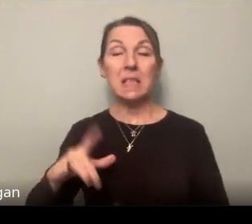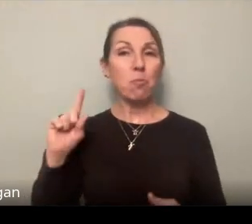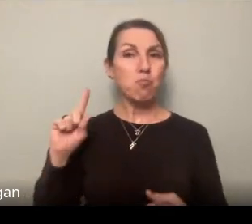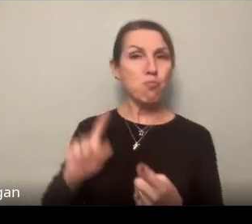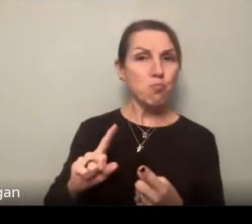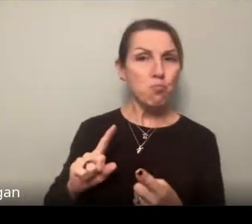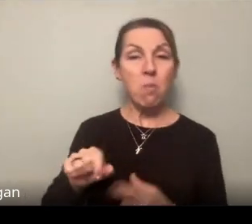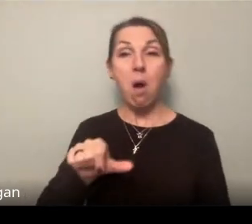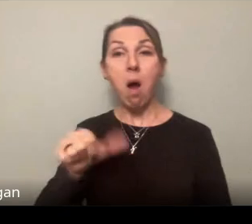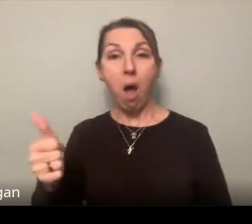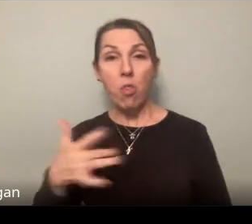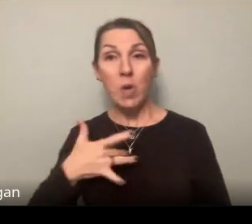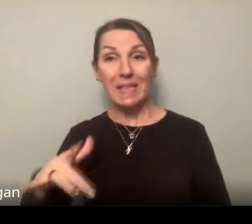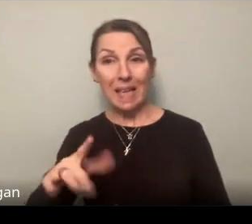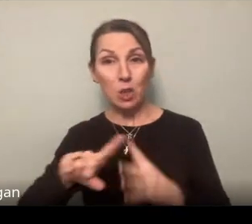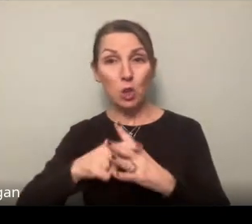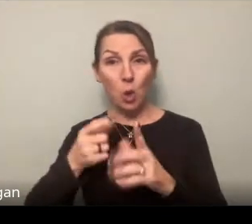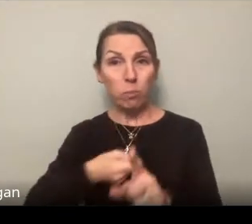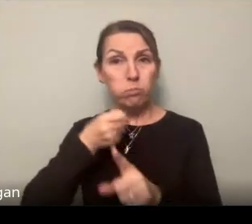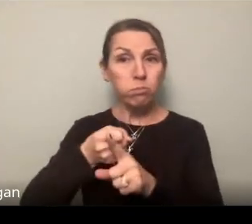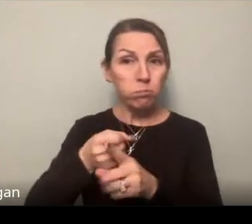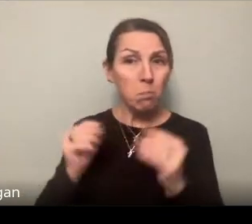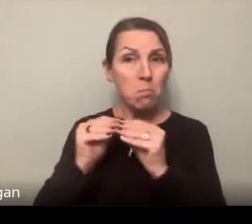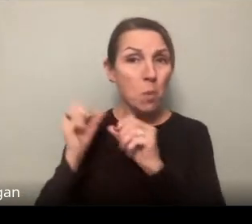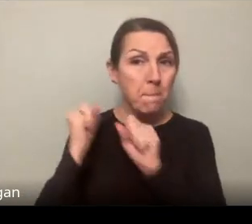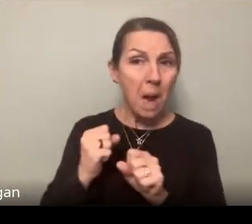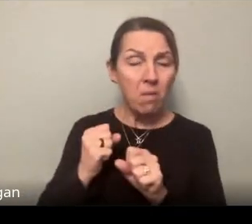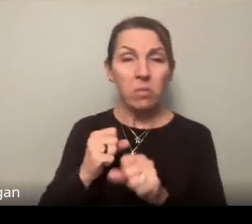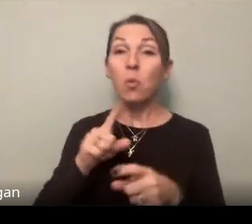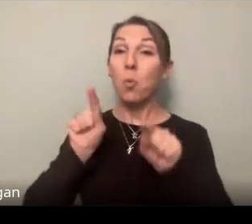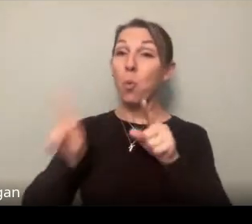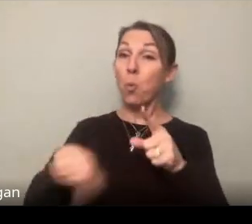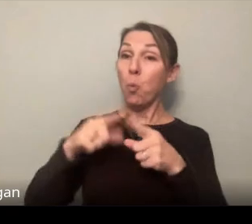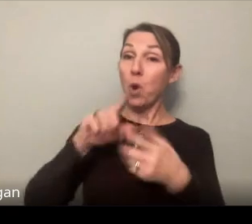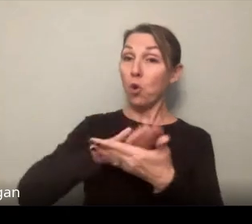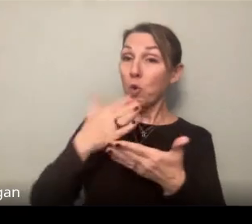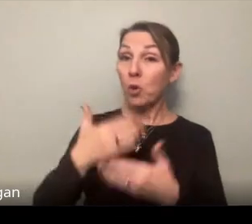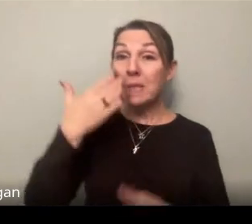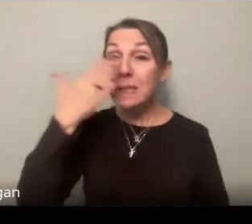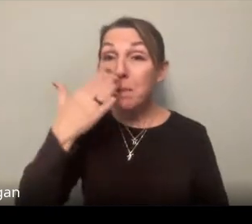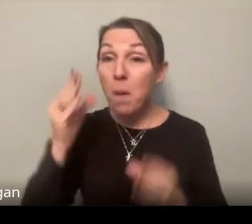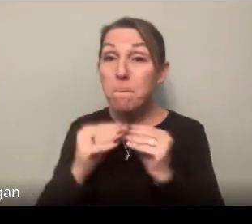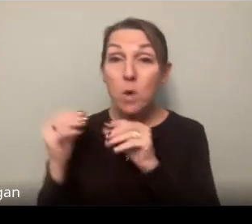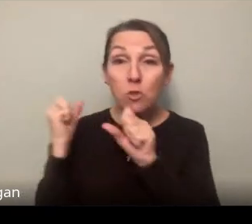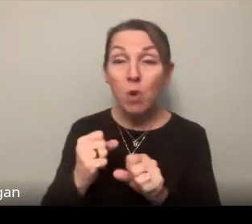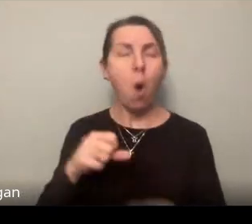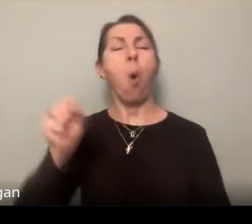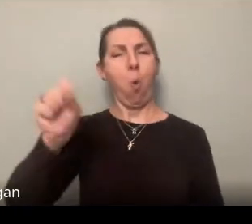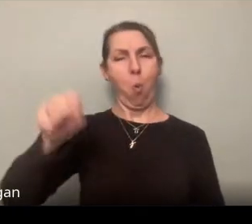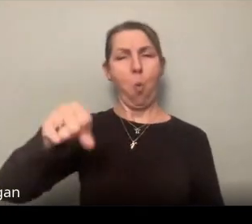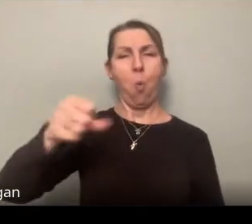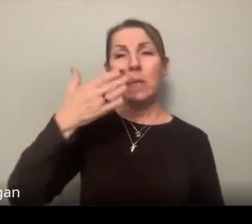other senses kick in. So I'm wondering if, especially as a cook, if maybe your sense of smell is stronger.